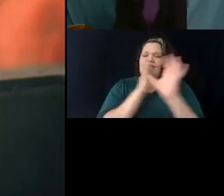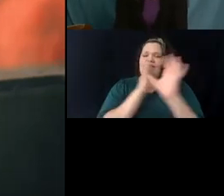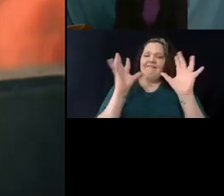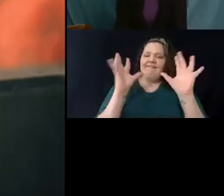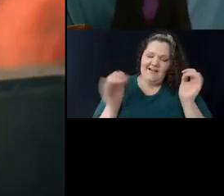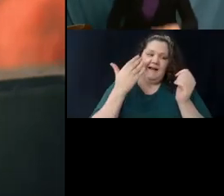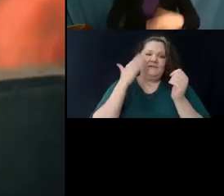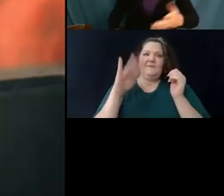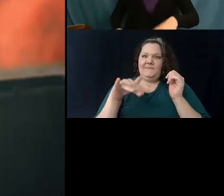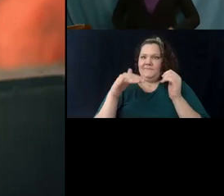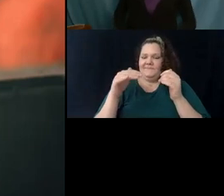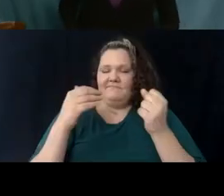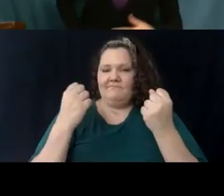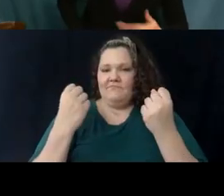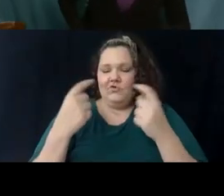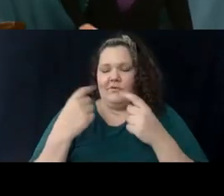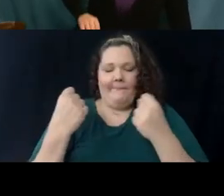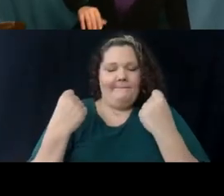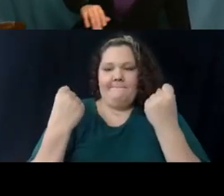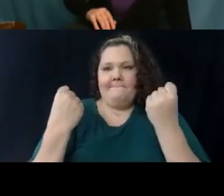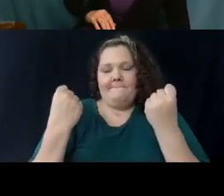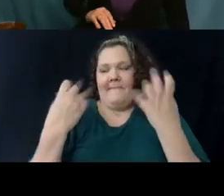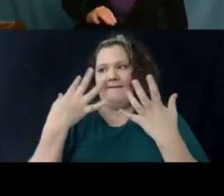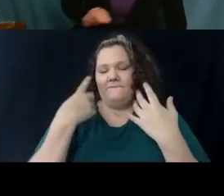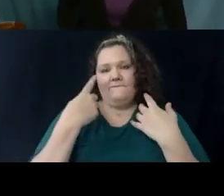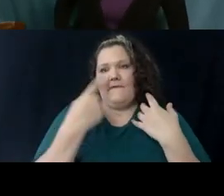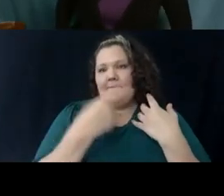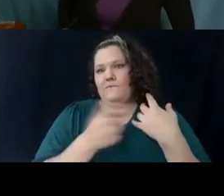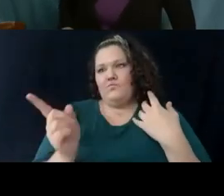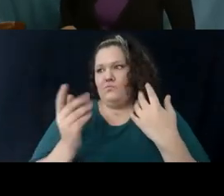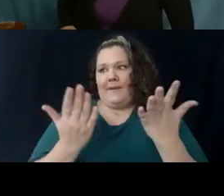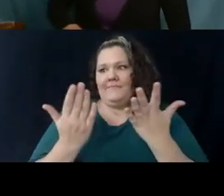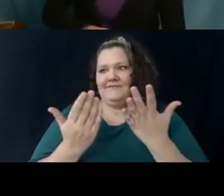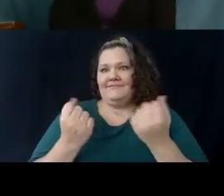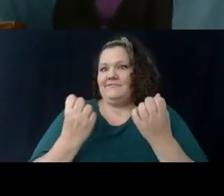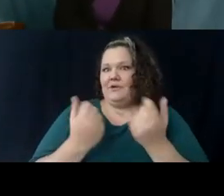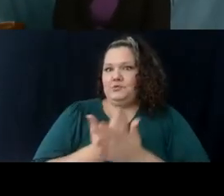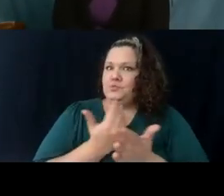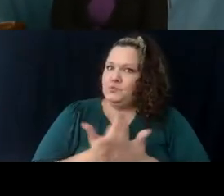That was a really good question. I'm really happy to have had a moment to talk about that.